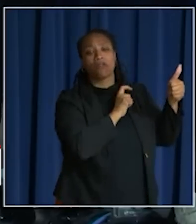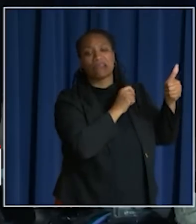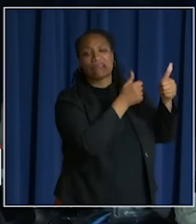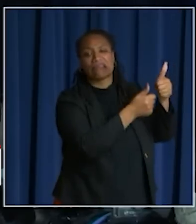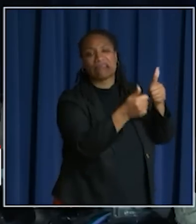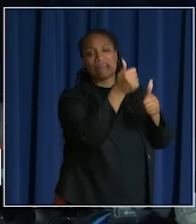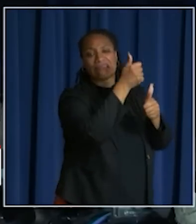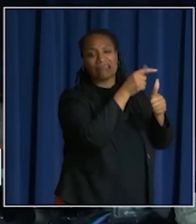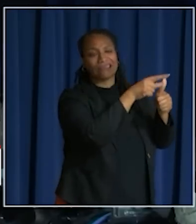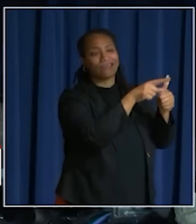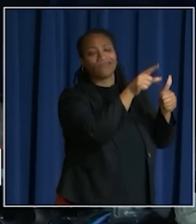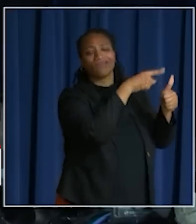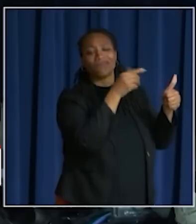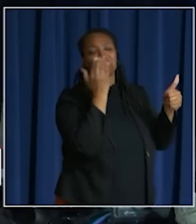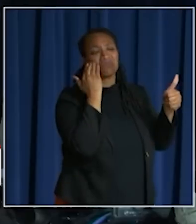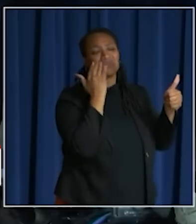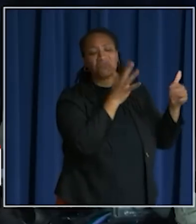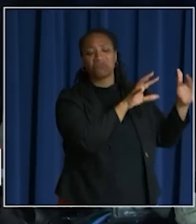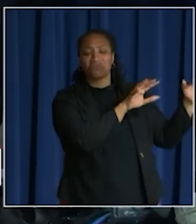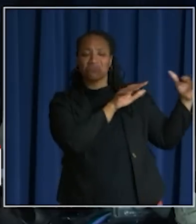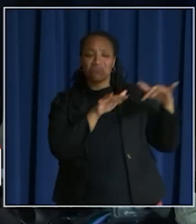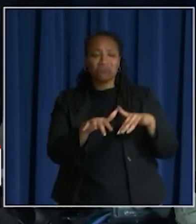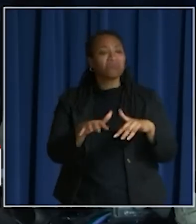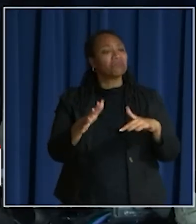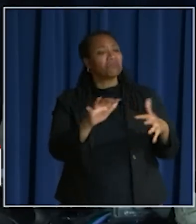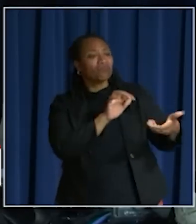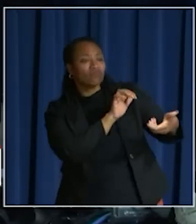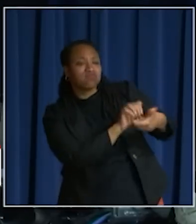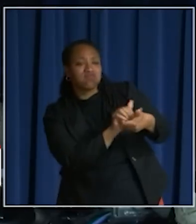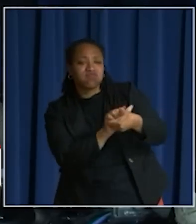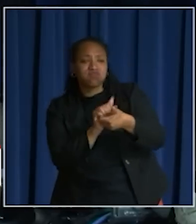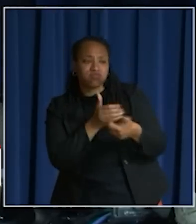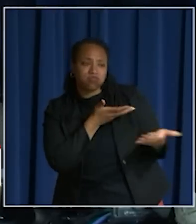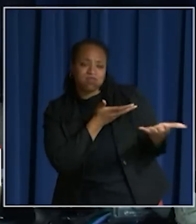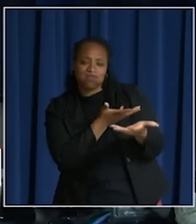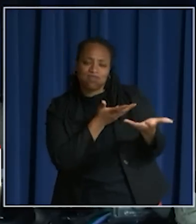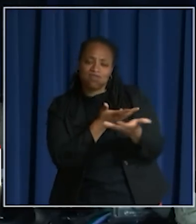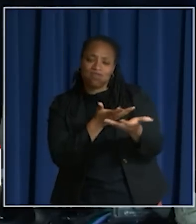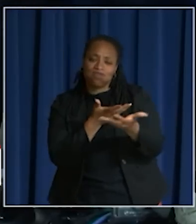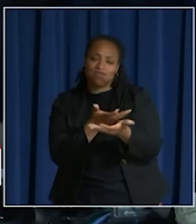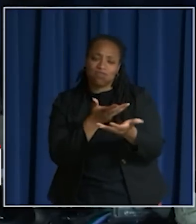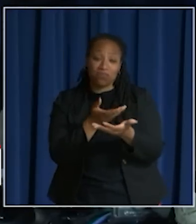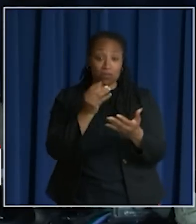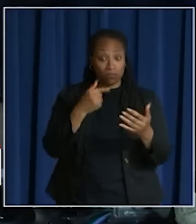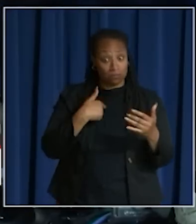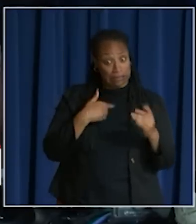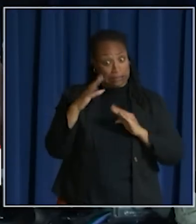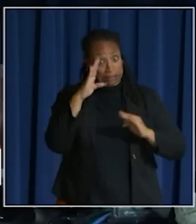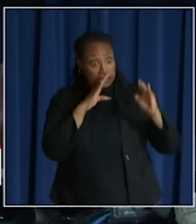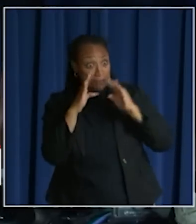have a big concern about that communication and coordination happening.